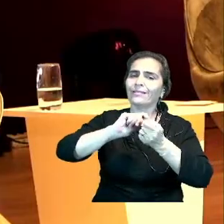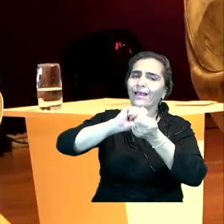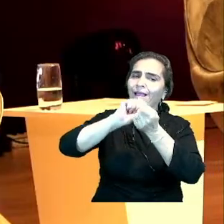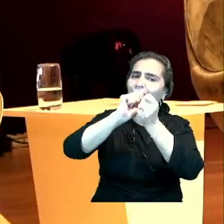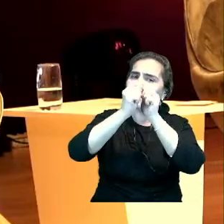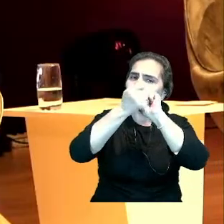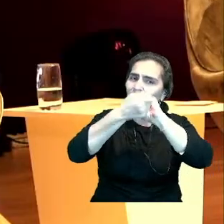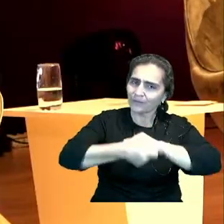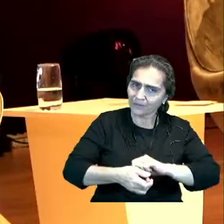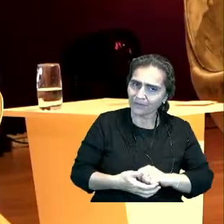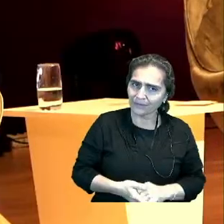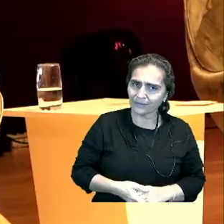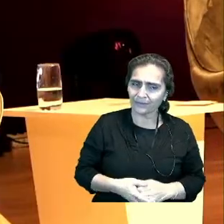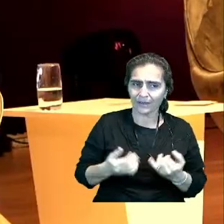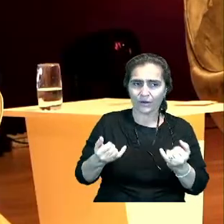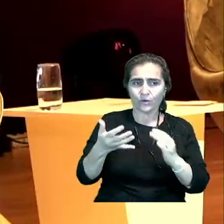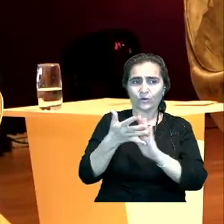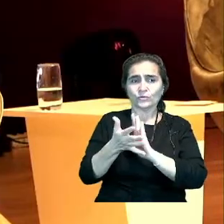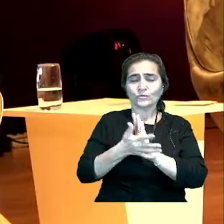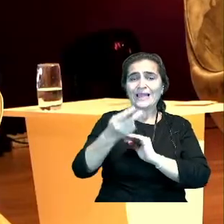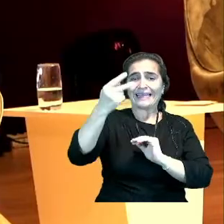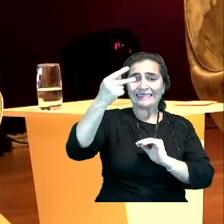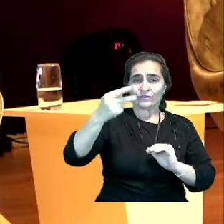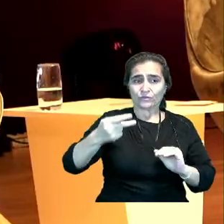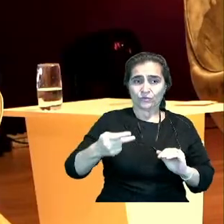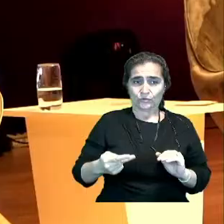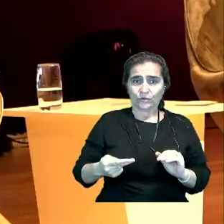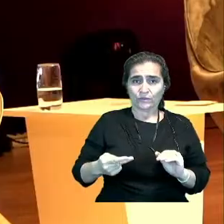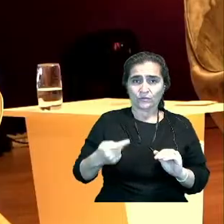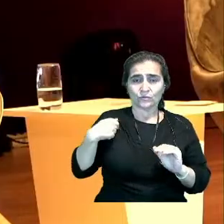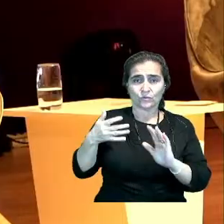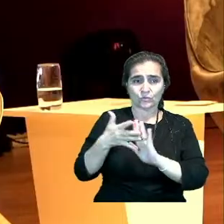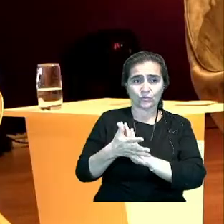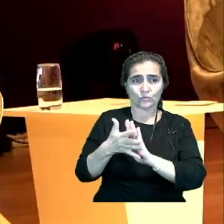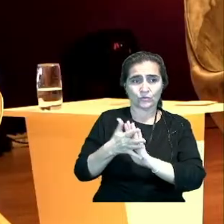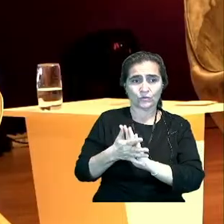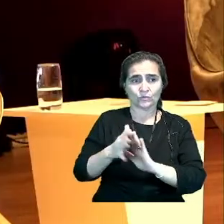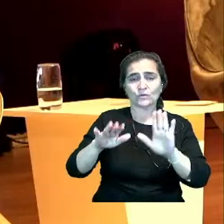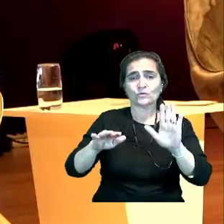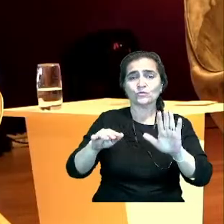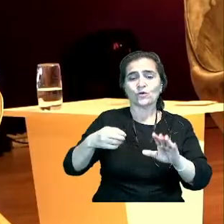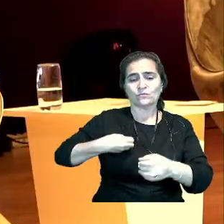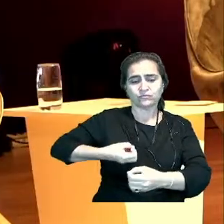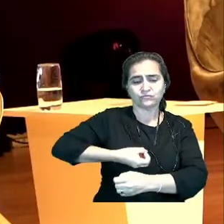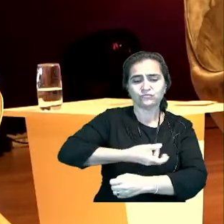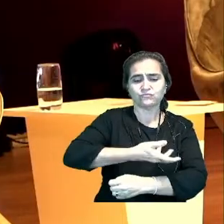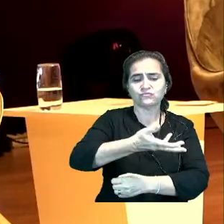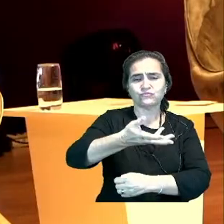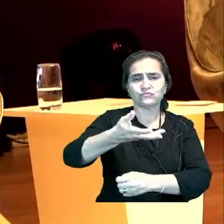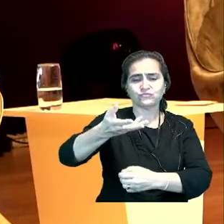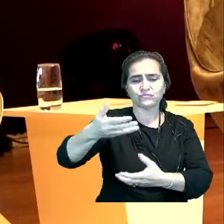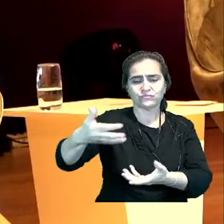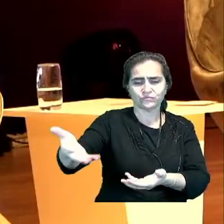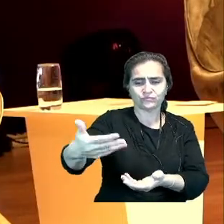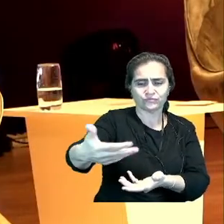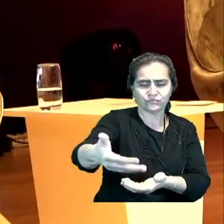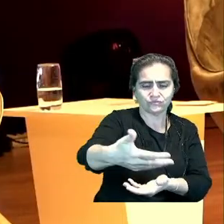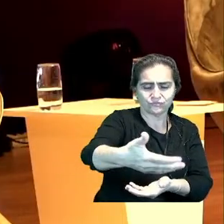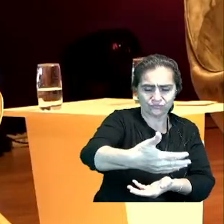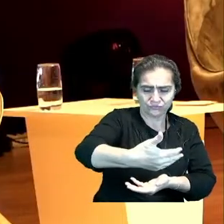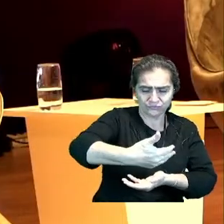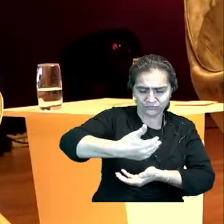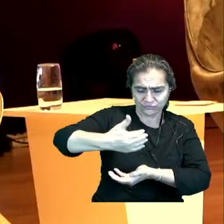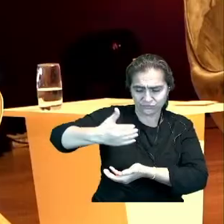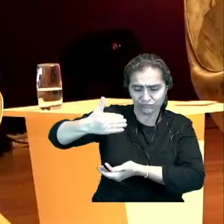change that logic. I won't go chasing after them. In this story that I am grateful for, when I talk about